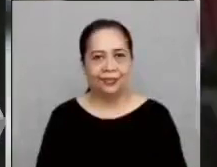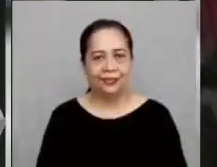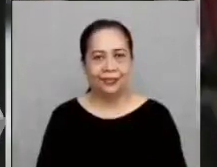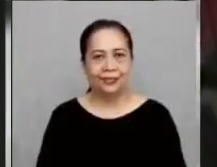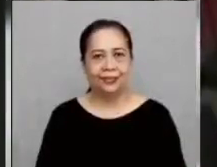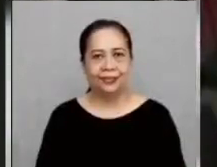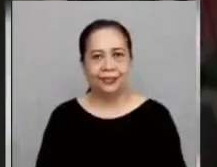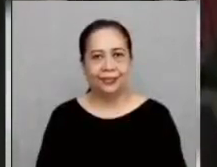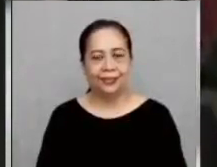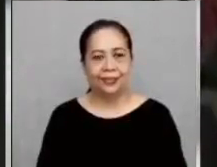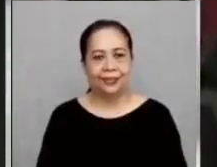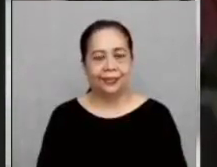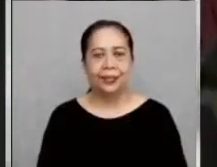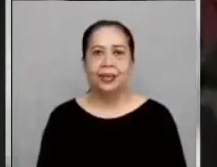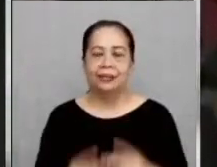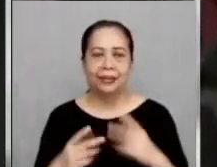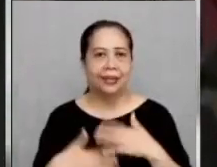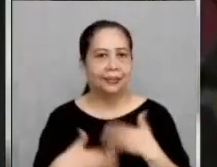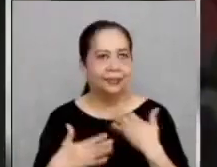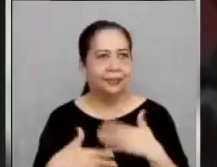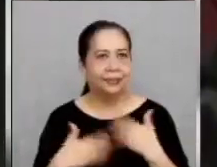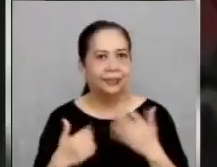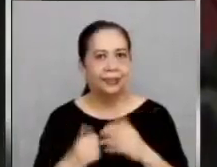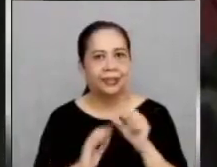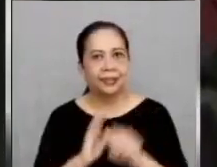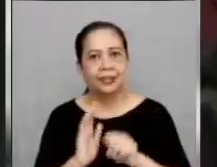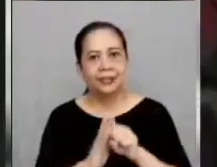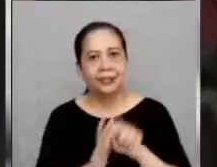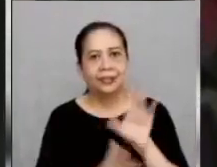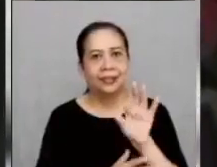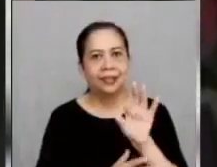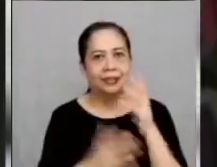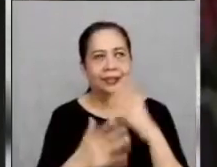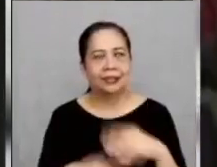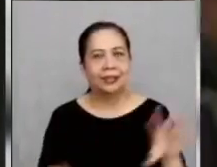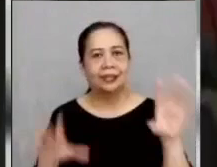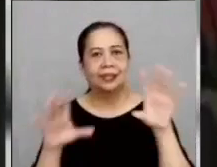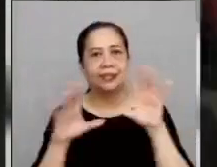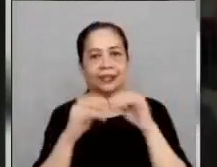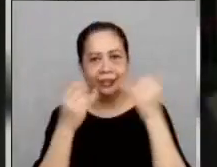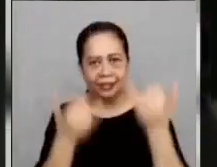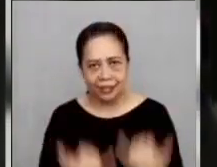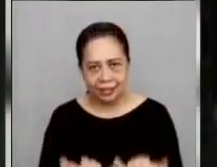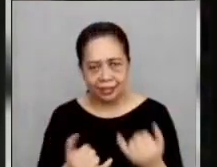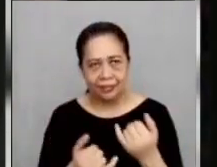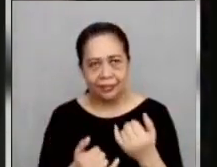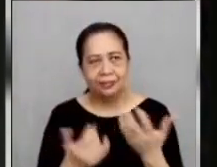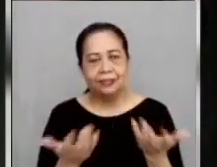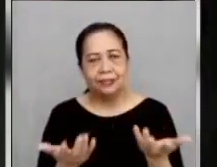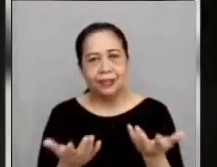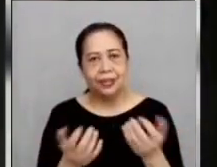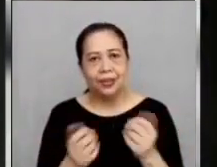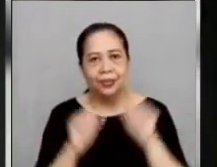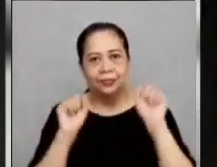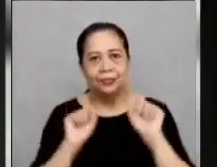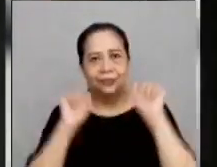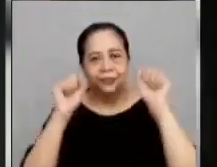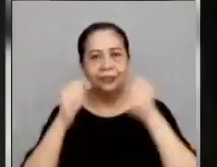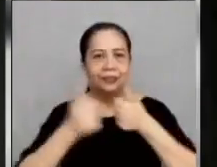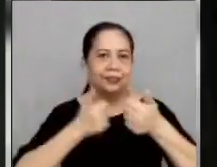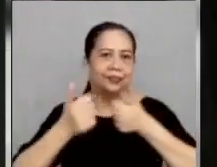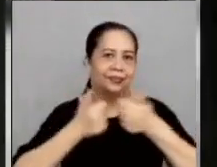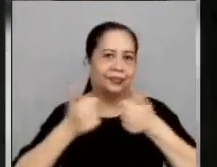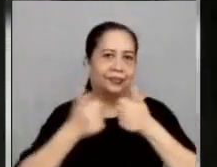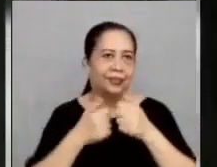We're very happy that season 98 culminates today, no? With the cheerleading competition. So